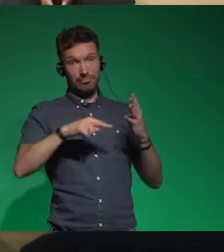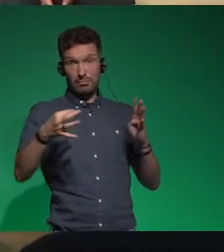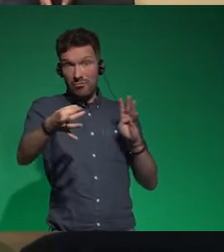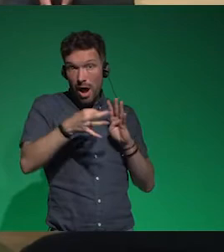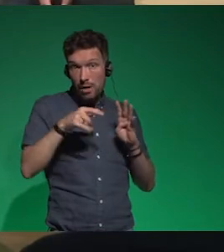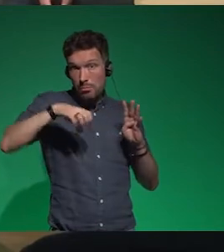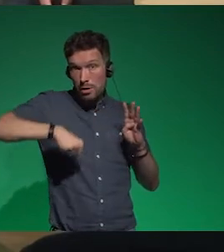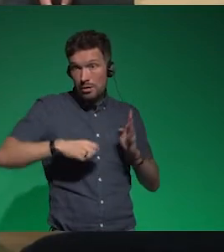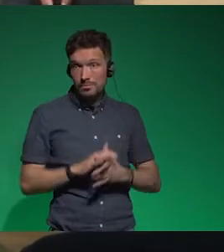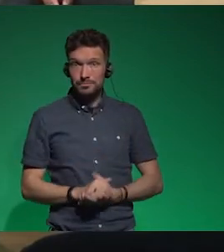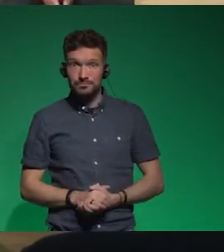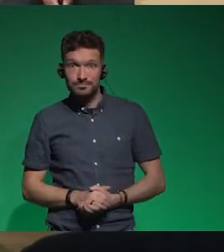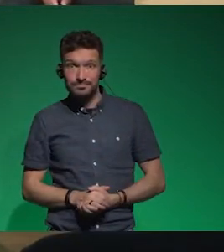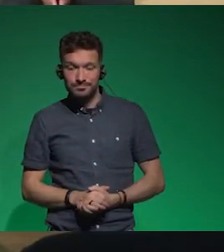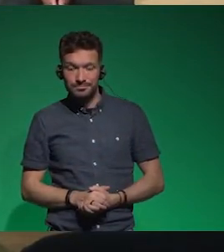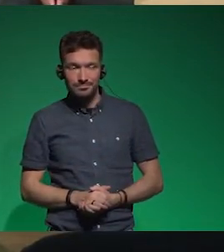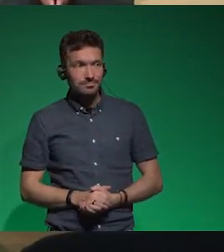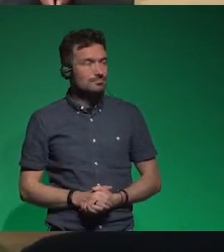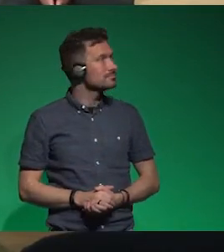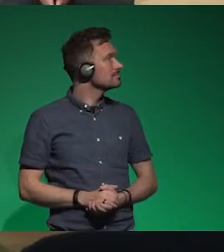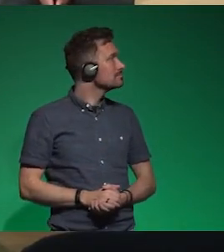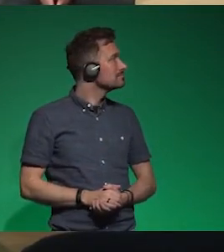in the panel discussion later on as well.